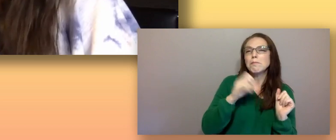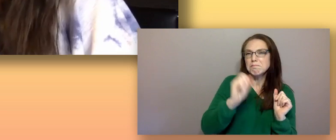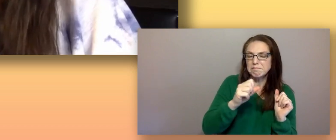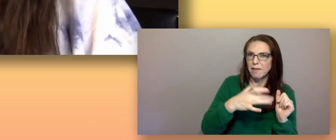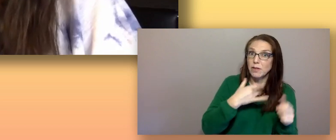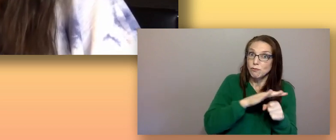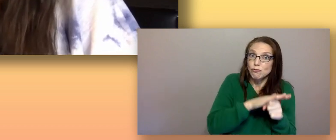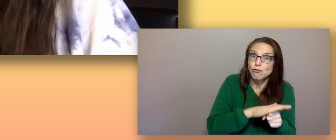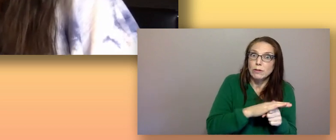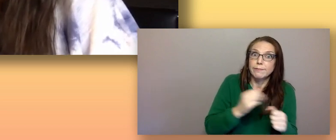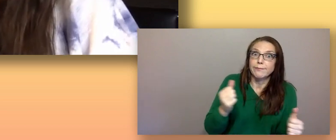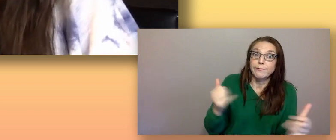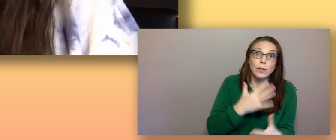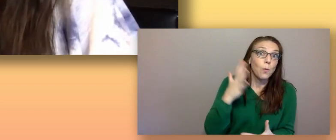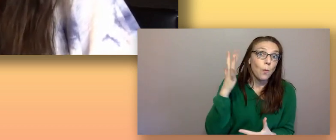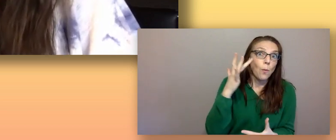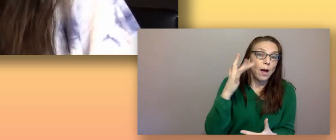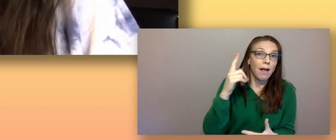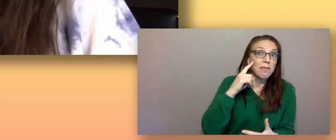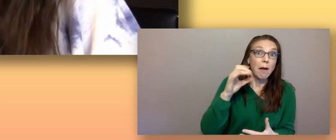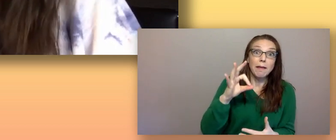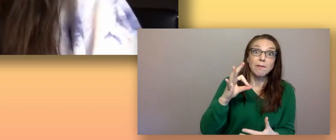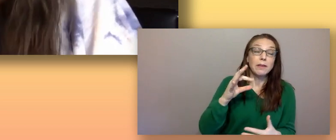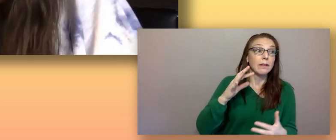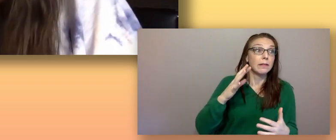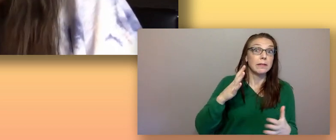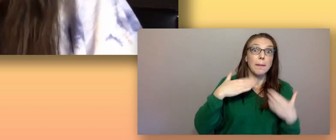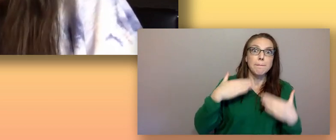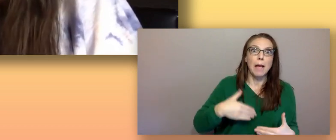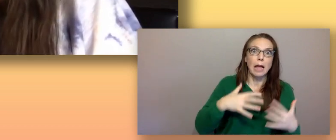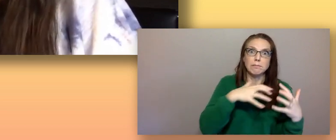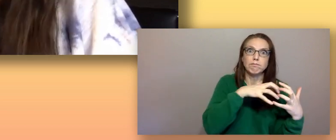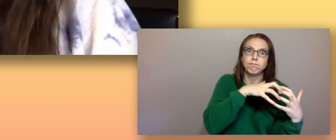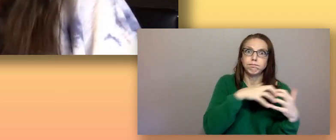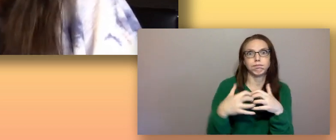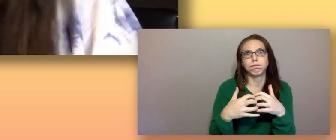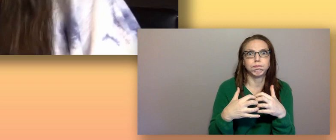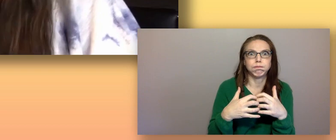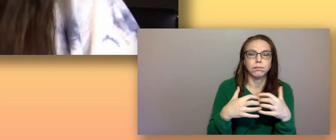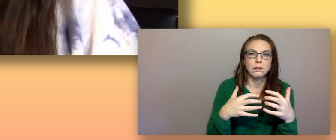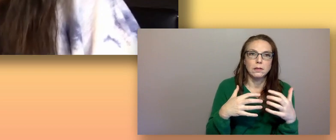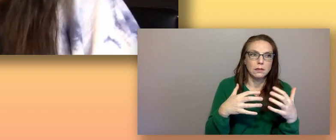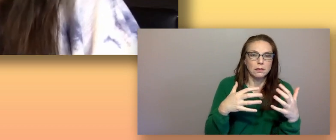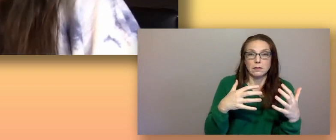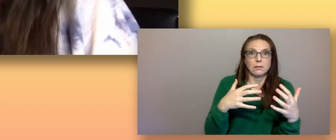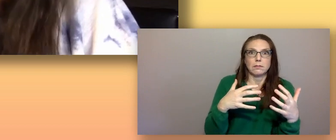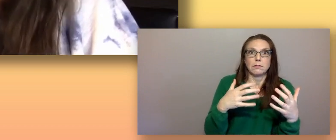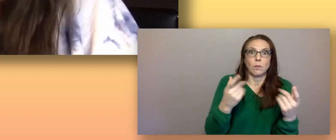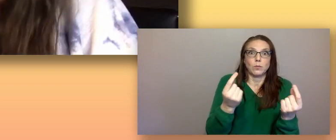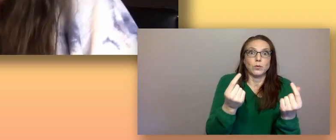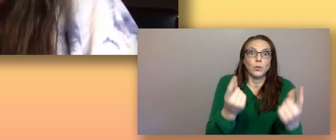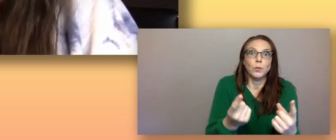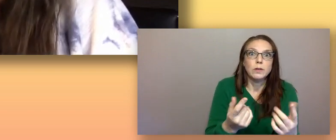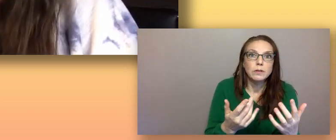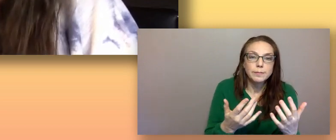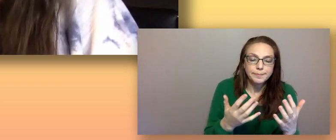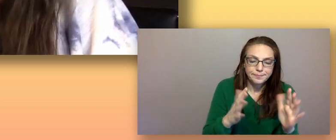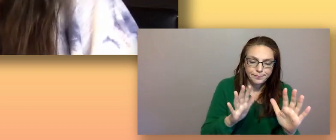stress, anxiety, and fear, knowing that any second I could shift the wrong way, pinching a nerve, and who knows what would have